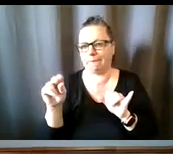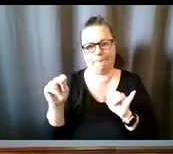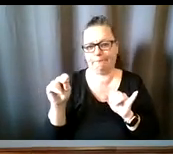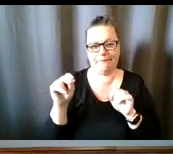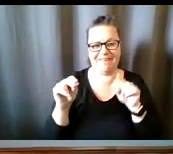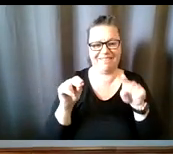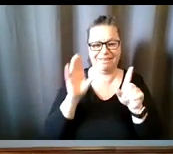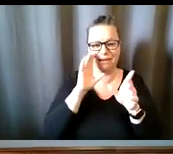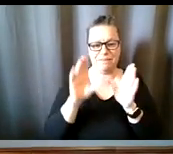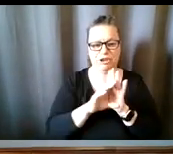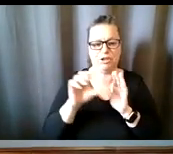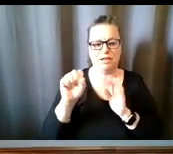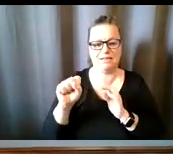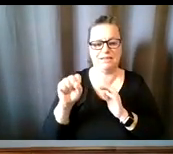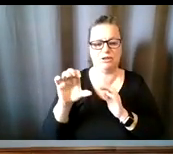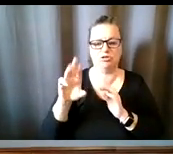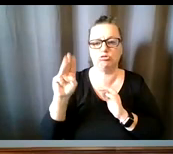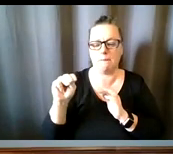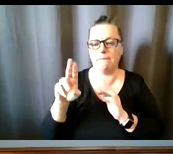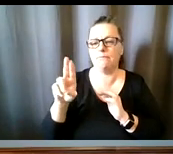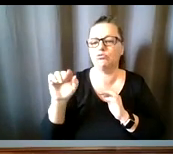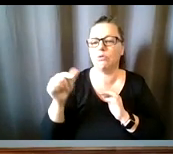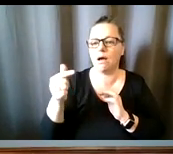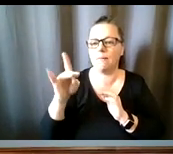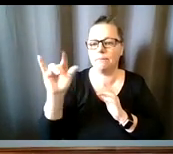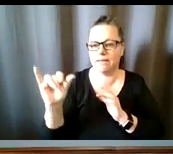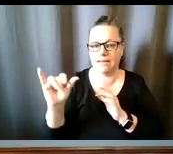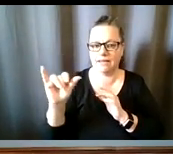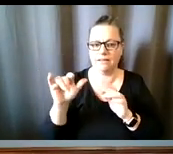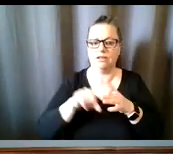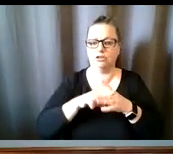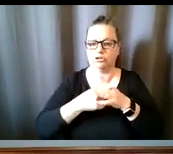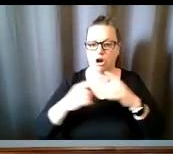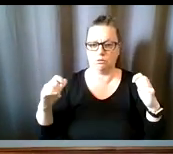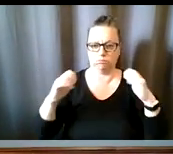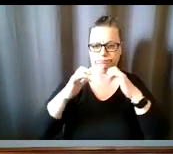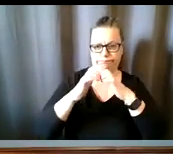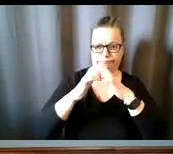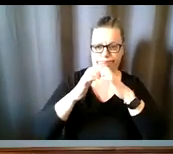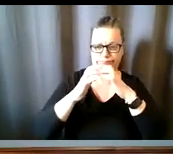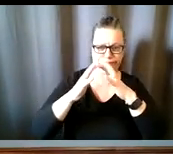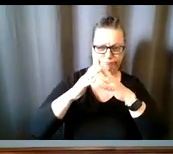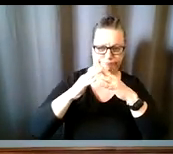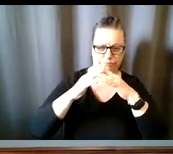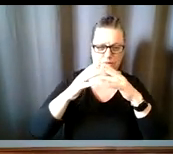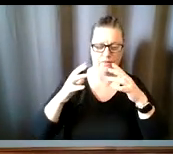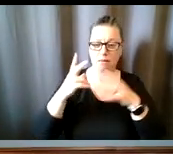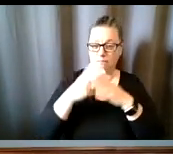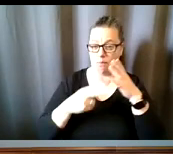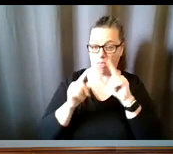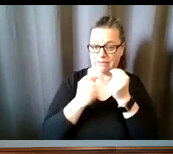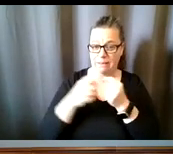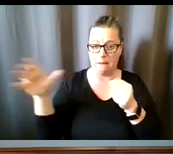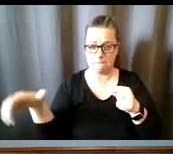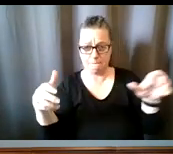picture of a Scrum. So in rugby, this is a formation at the start of a play where both teams, they huddle together, they end up